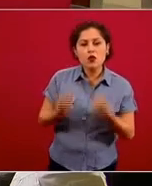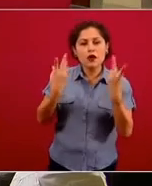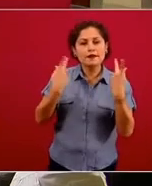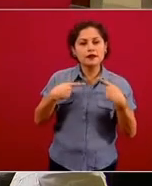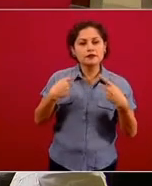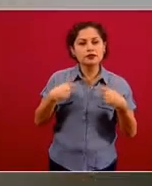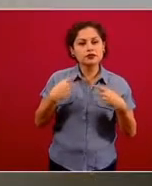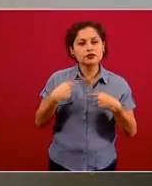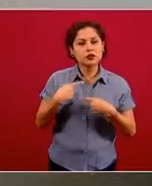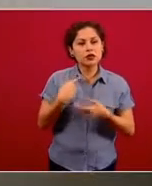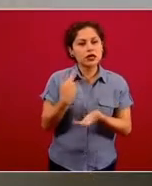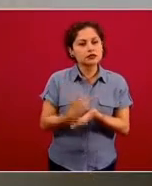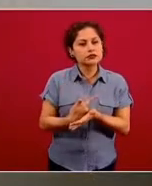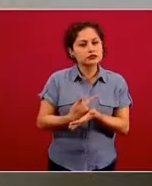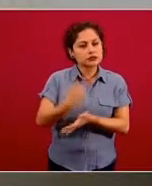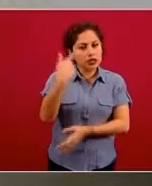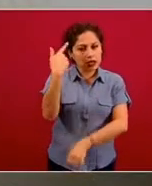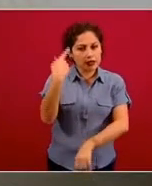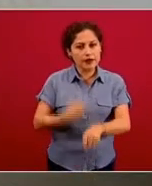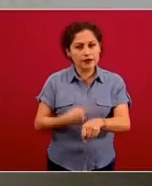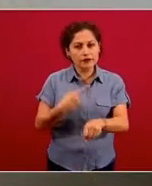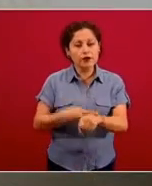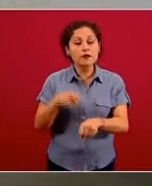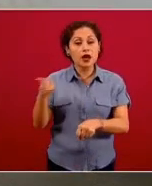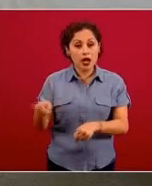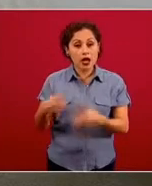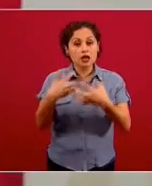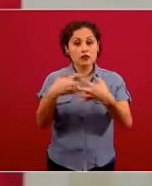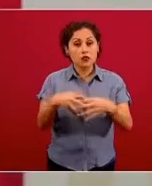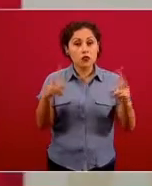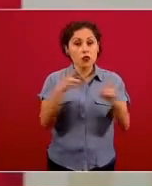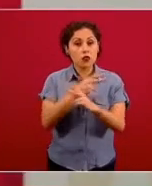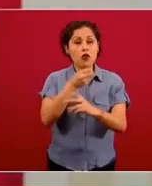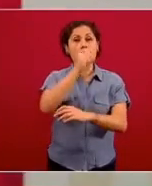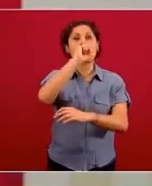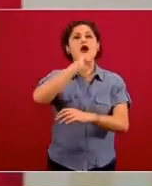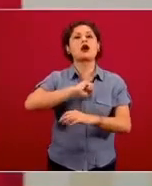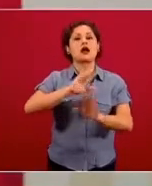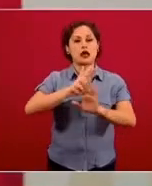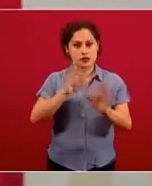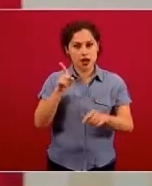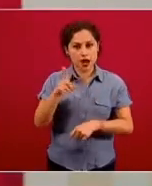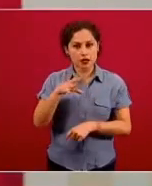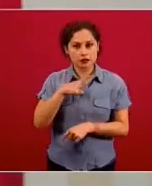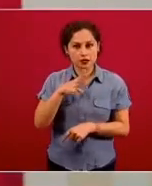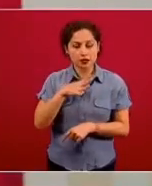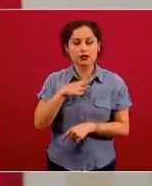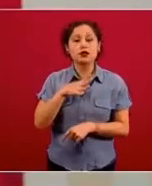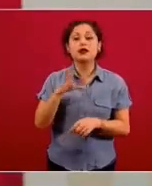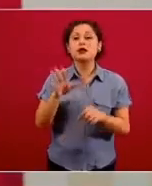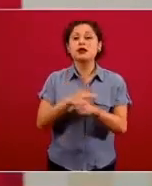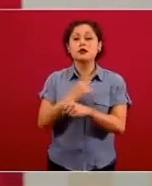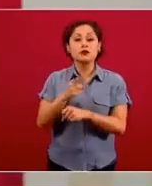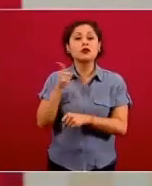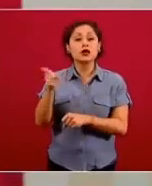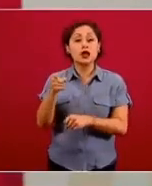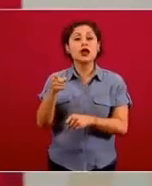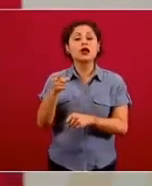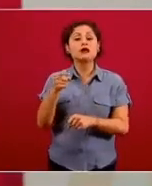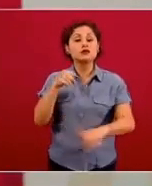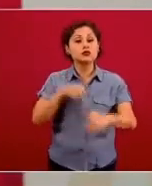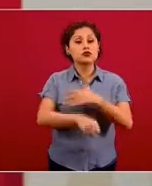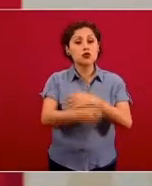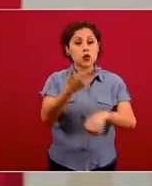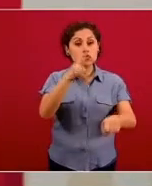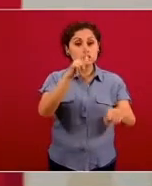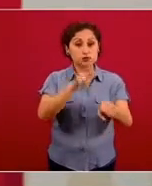people who are critically ill, for example, people who have lung problems, who